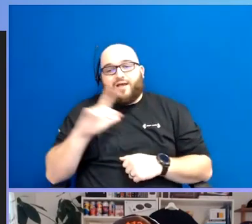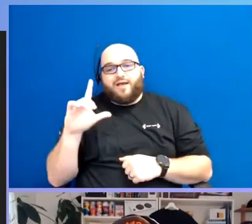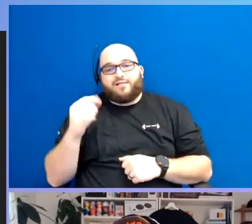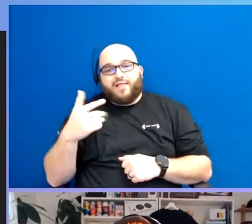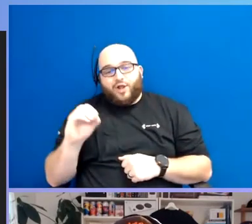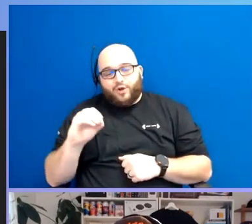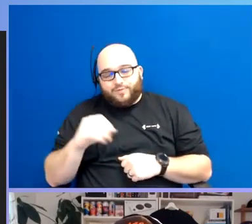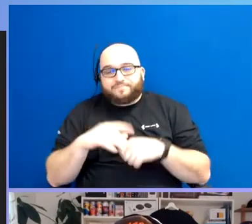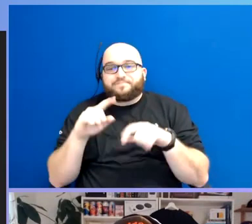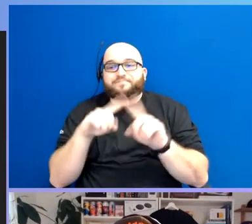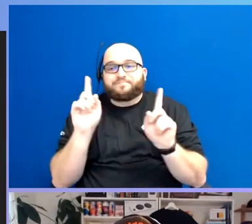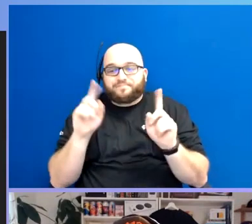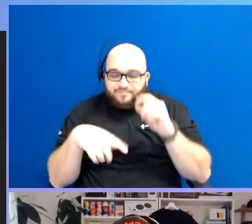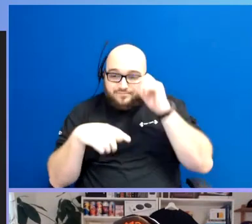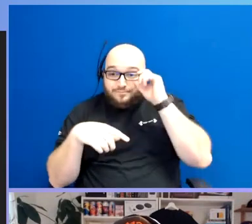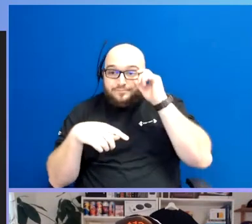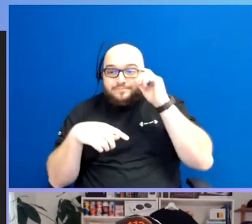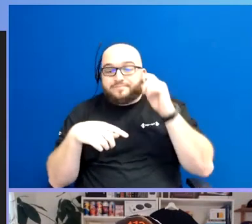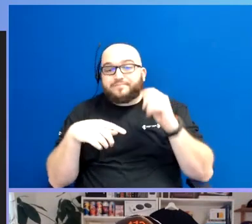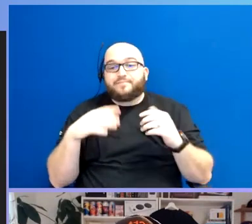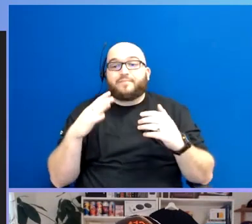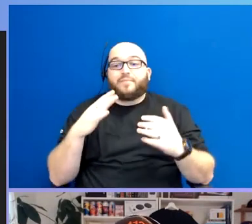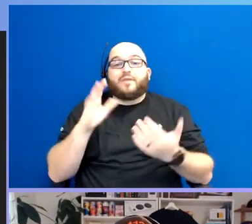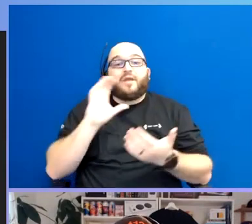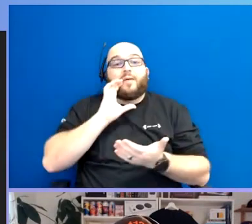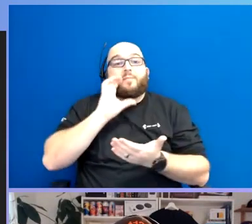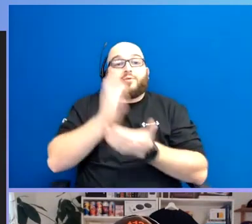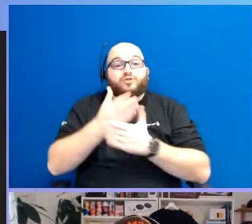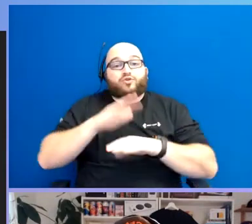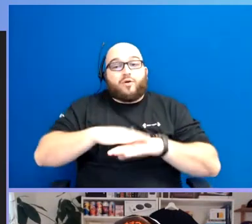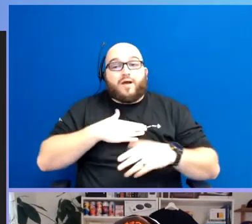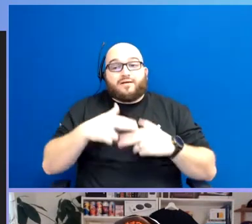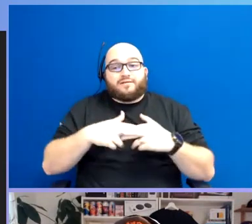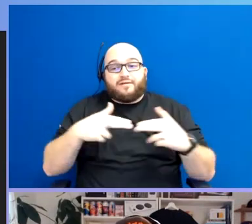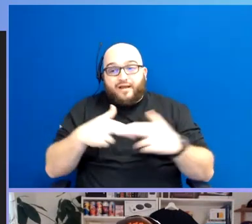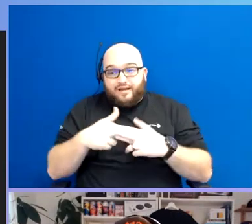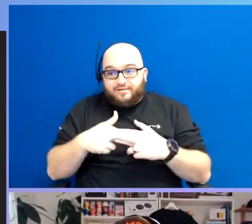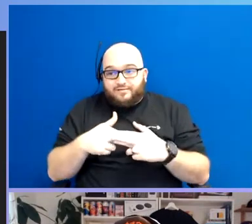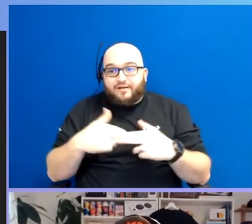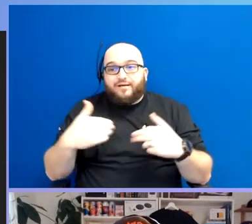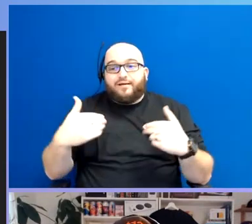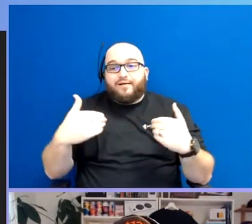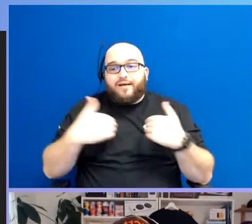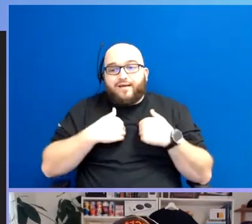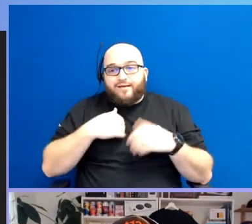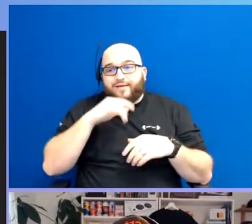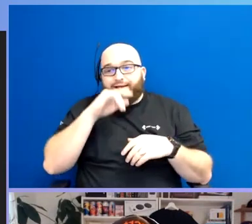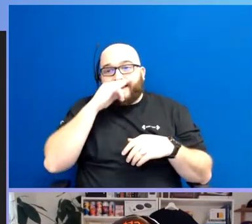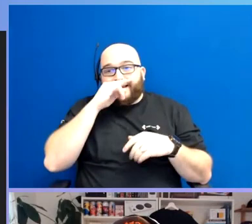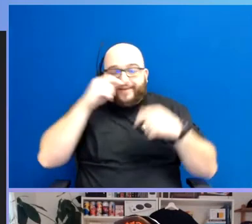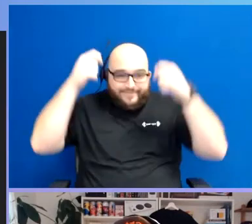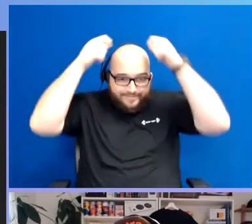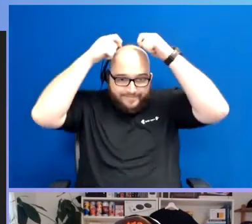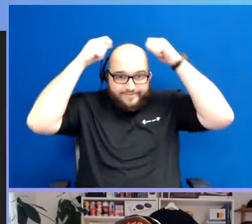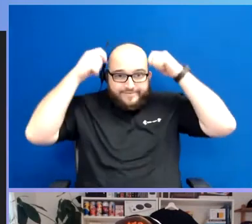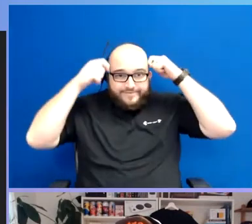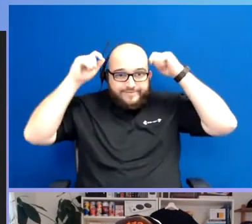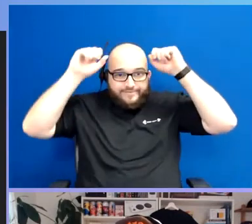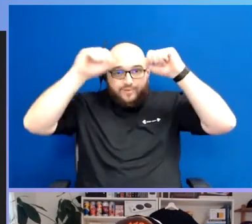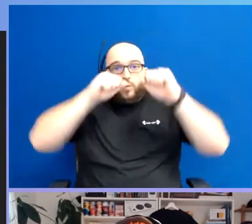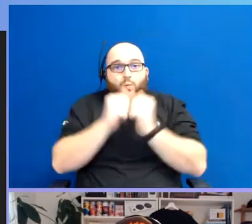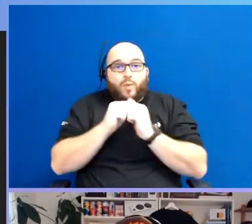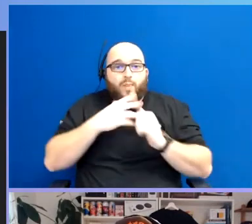So on this picture, I am wearing a kid's diadem, a unicorn diadem with white